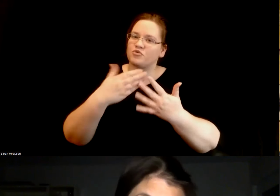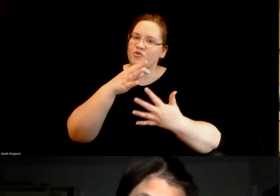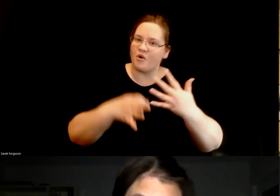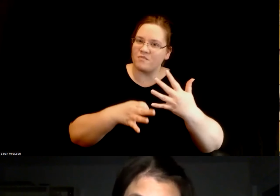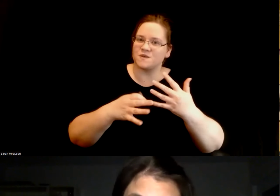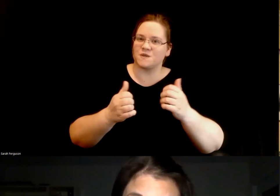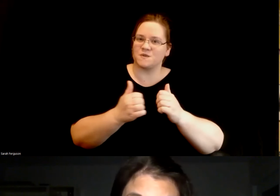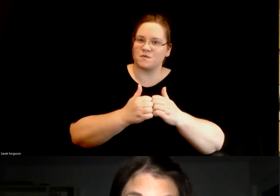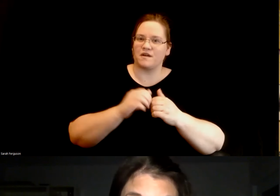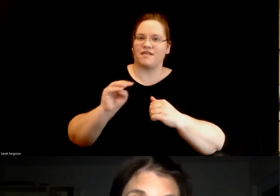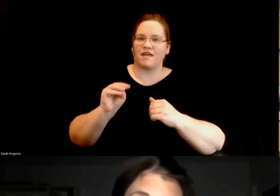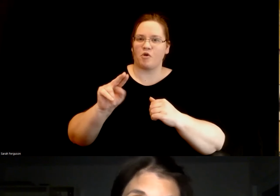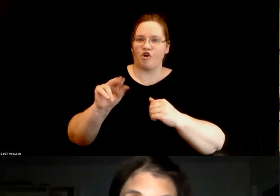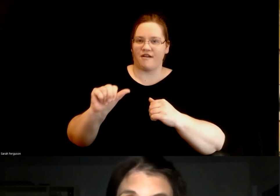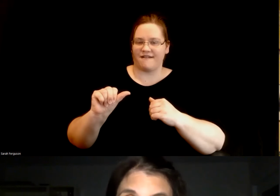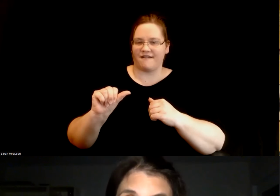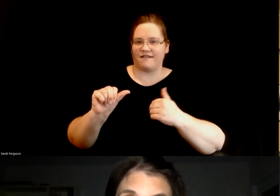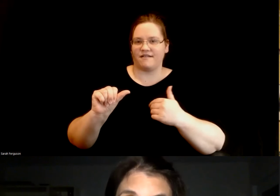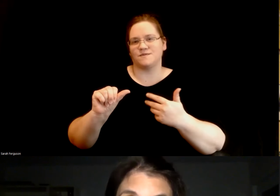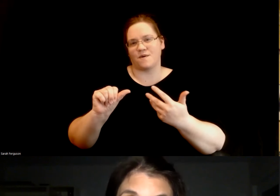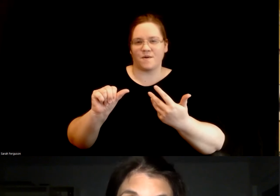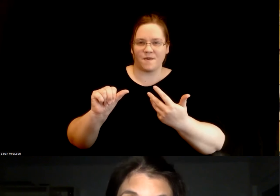the mRNA vaccines. So